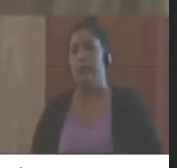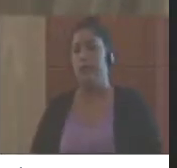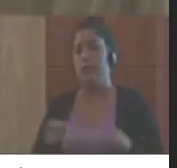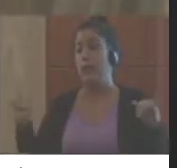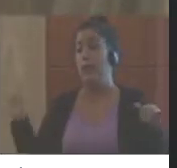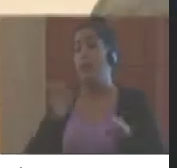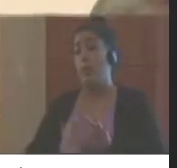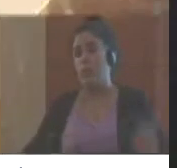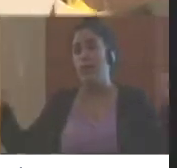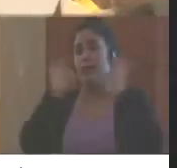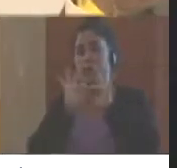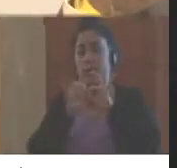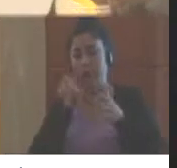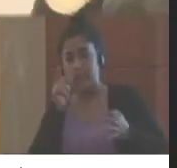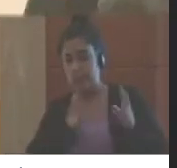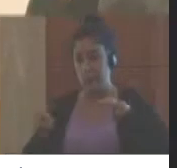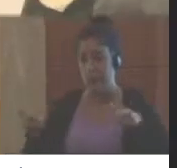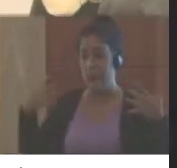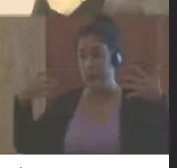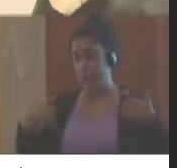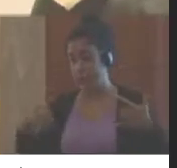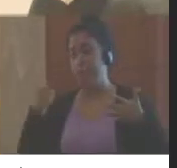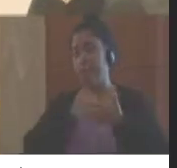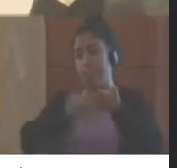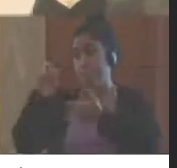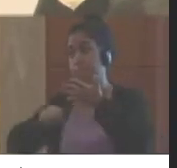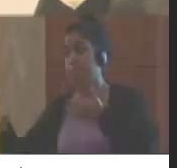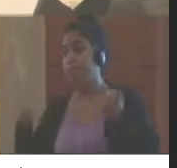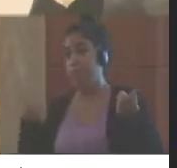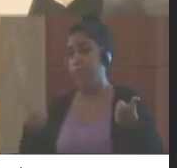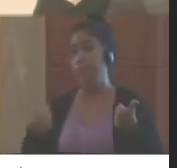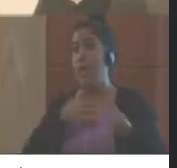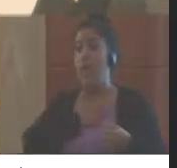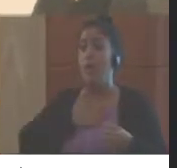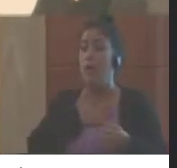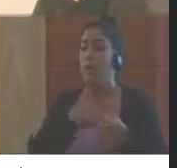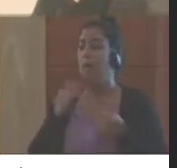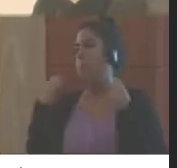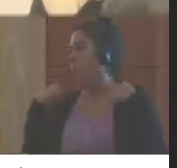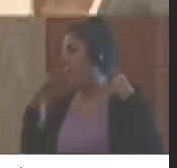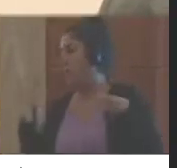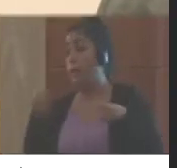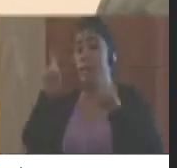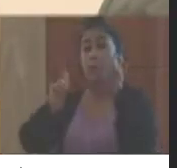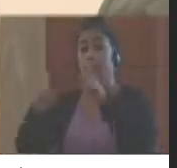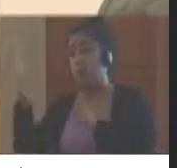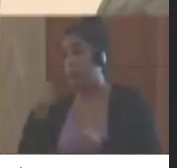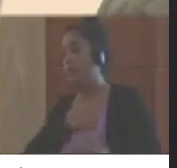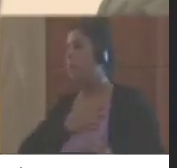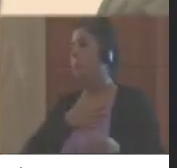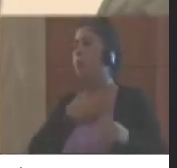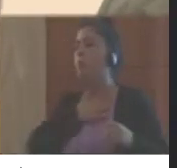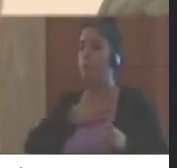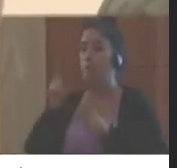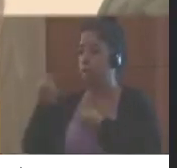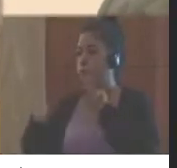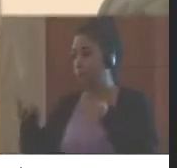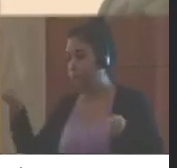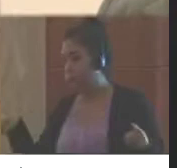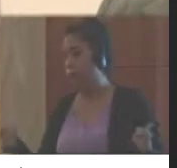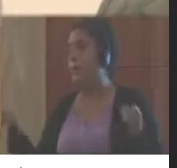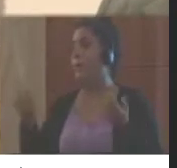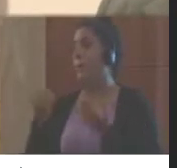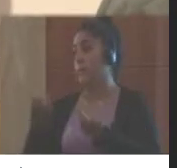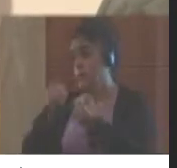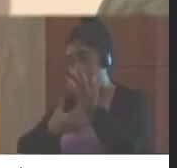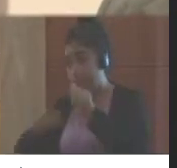ministro. Ya casi vamos a thank you very much, Mr. Minister. We will now open up the forum for questions. But prior to that,